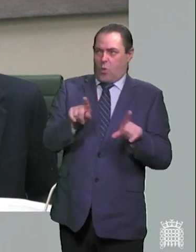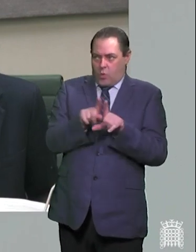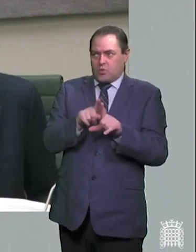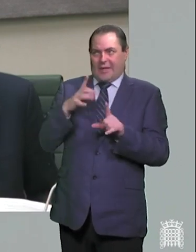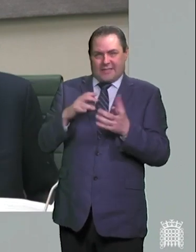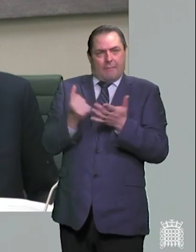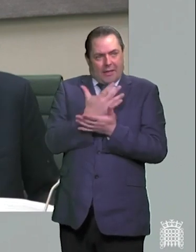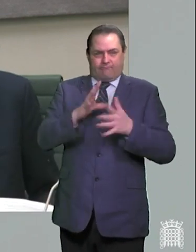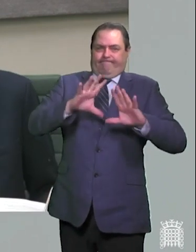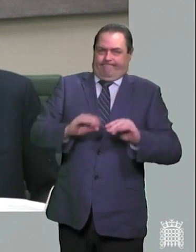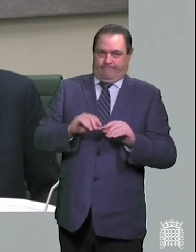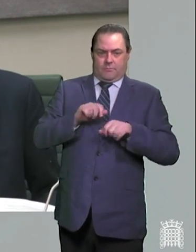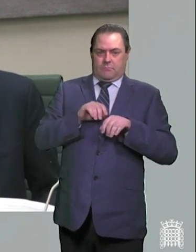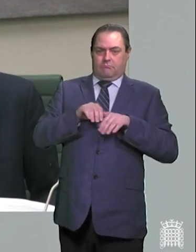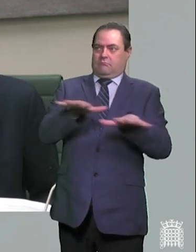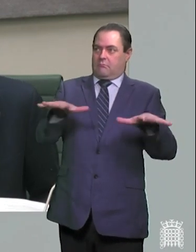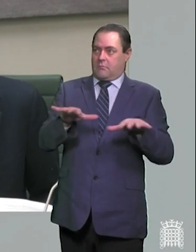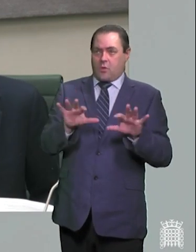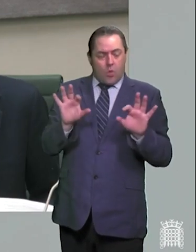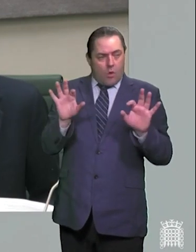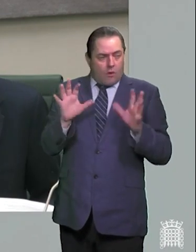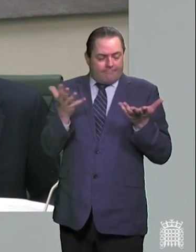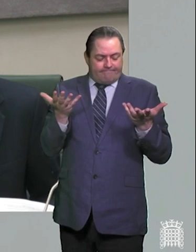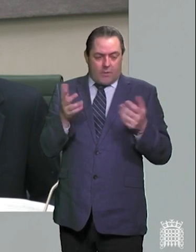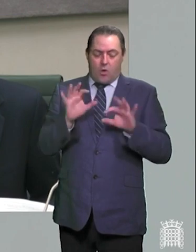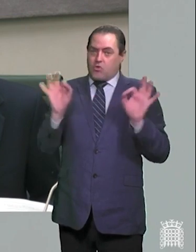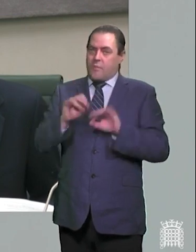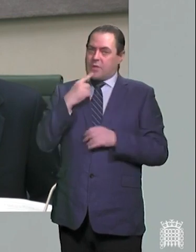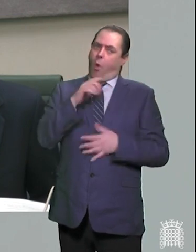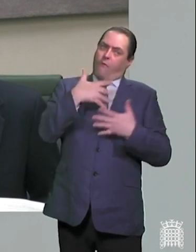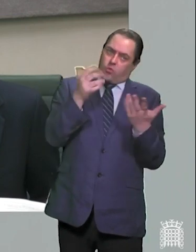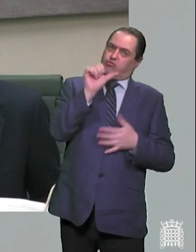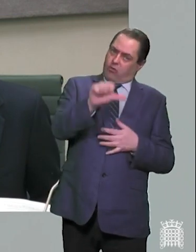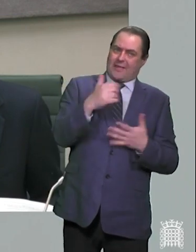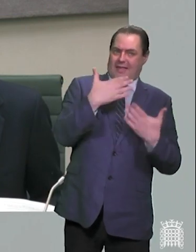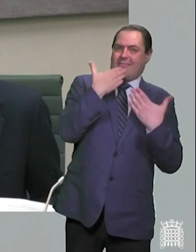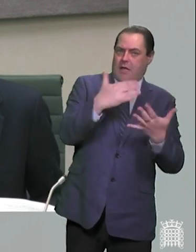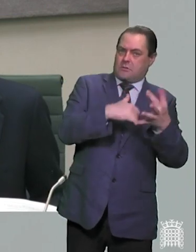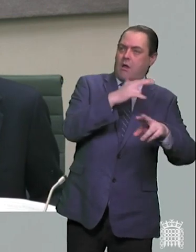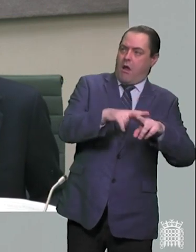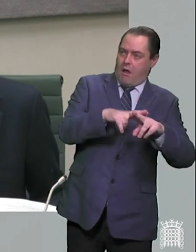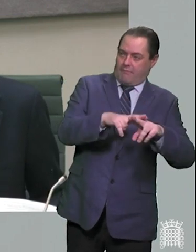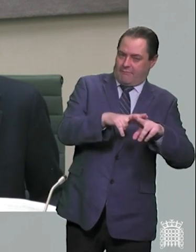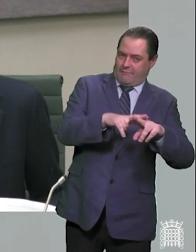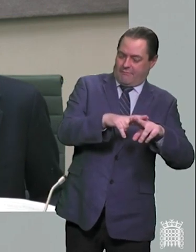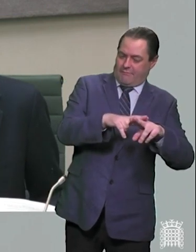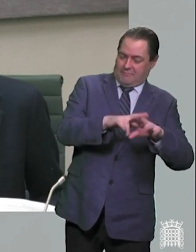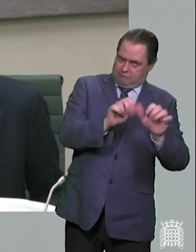of transmission between the staff. Now, nobody is disputing that it's the right thing for you to thank your staff. The question